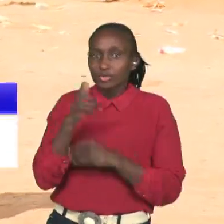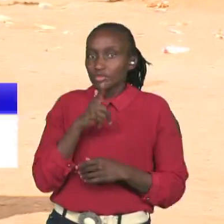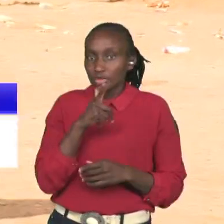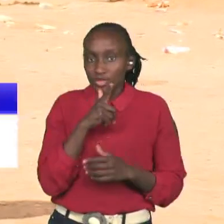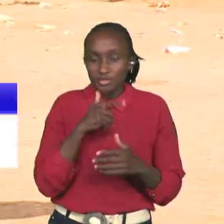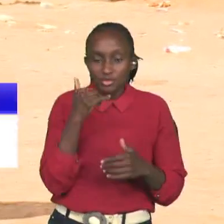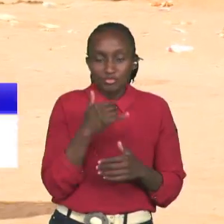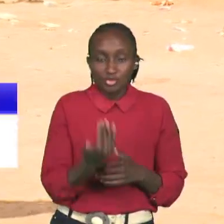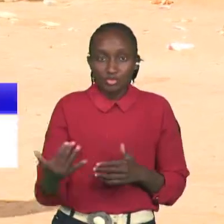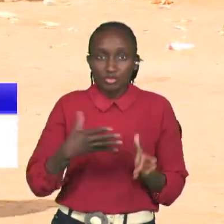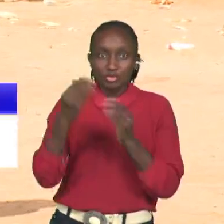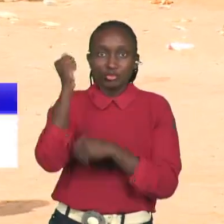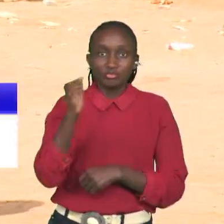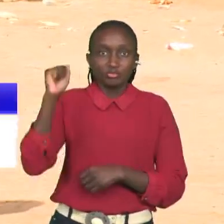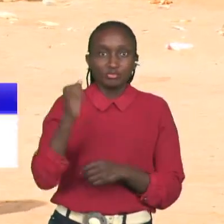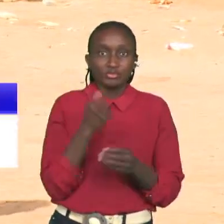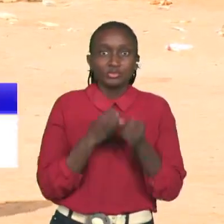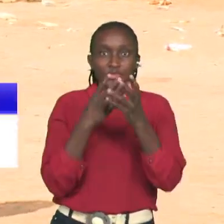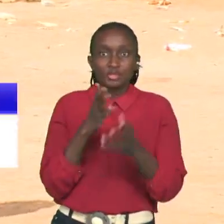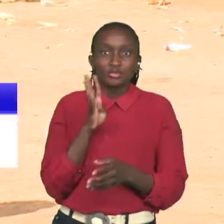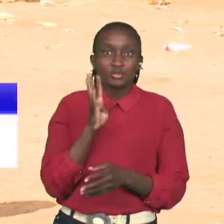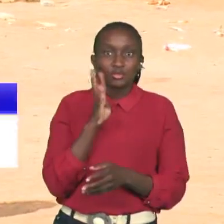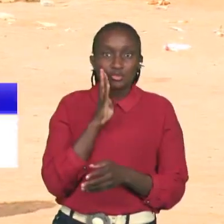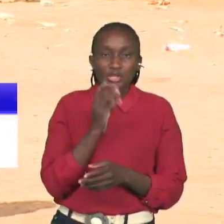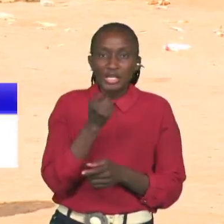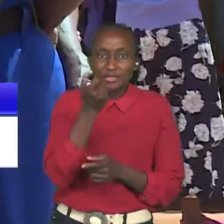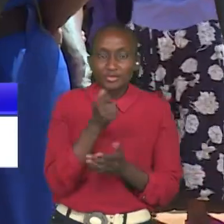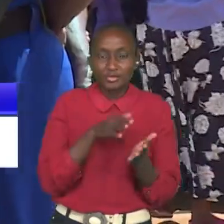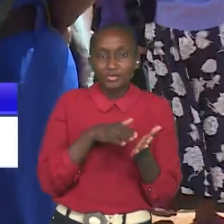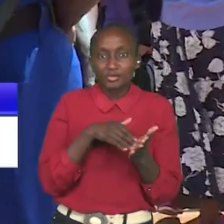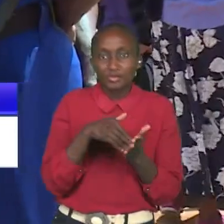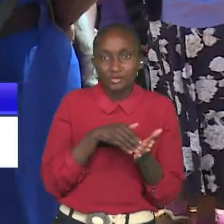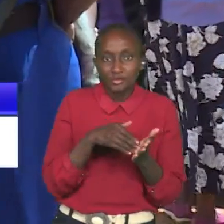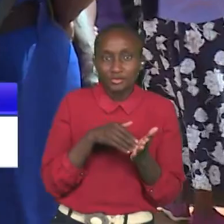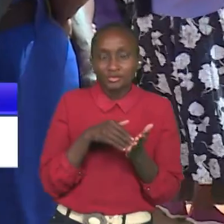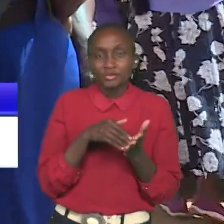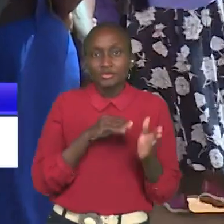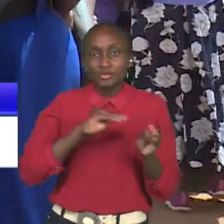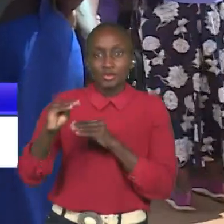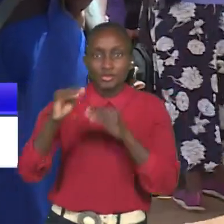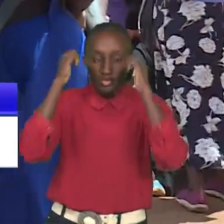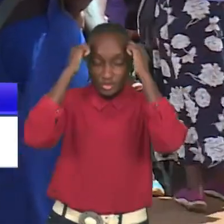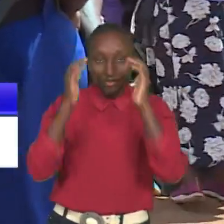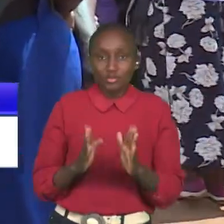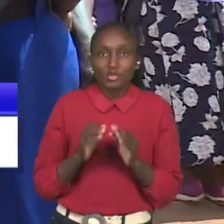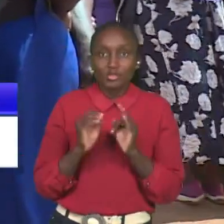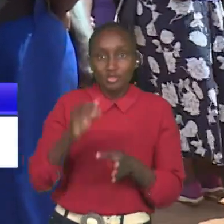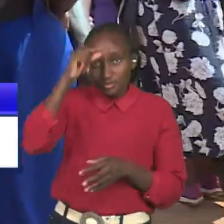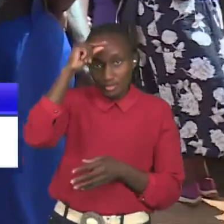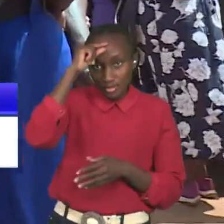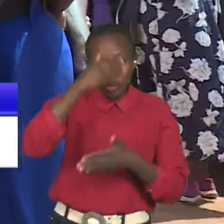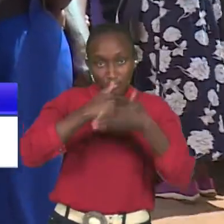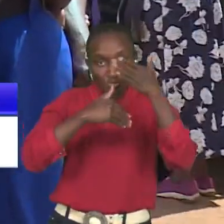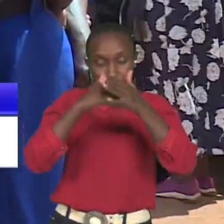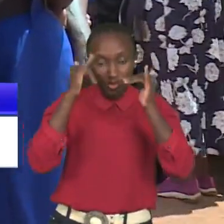As much as the majority of those we spoke to were rigid, a few of them were flexible to move their children as long as the government will eventually build